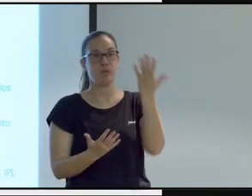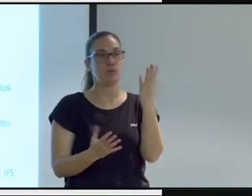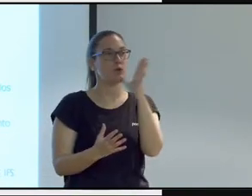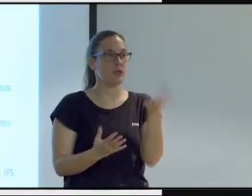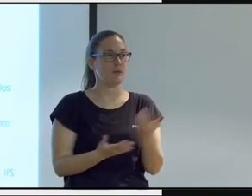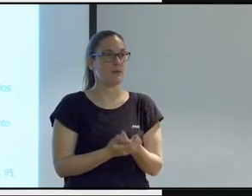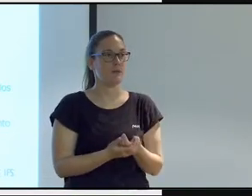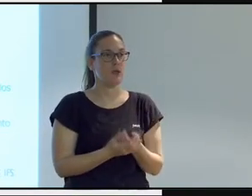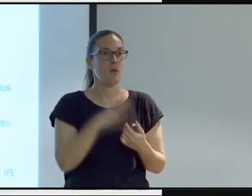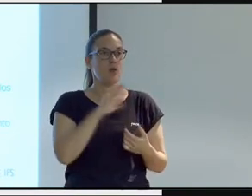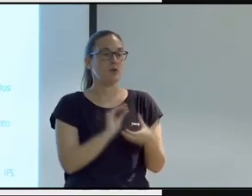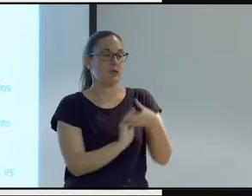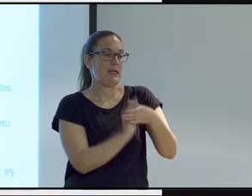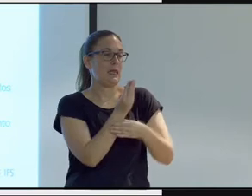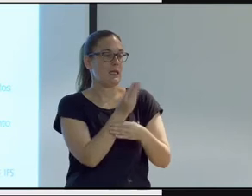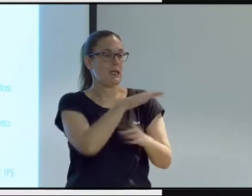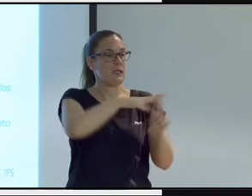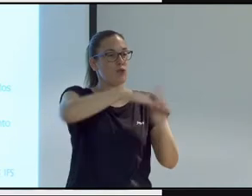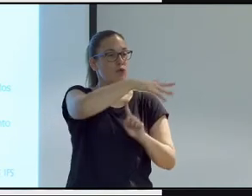diversity, because it might lead to